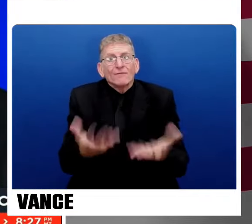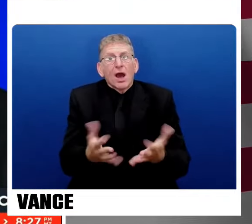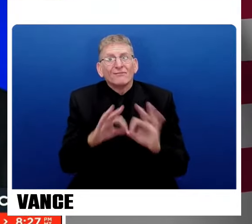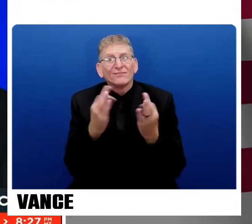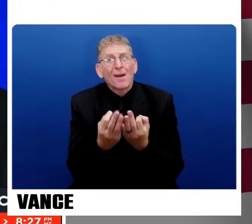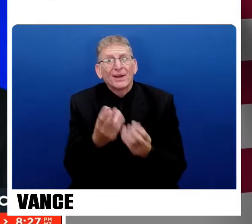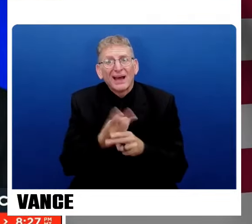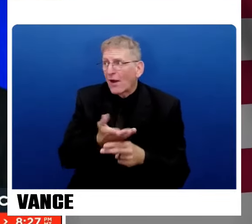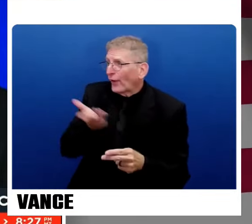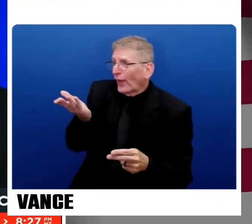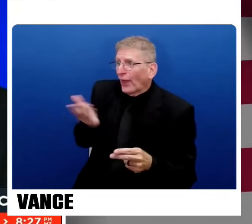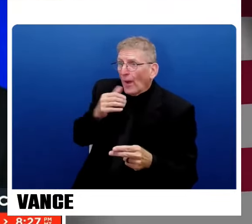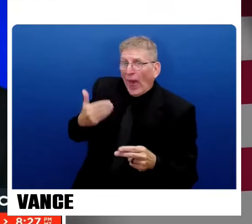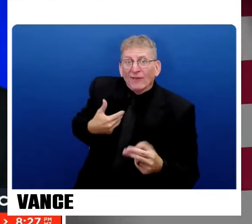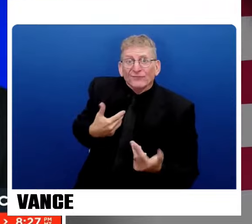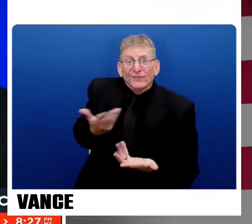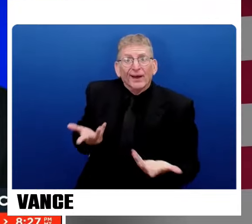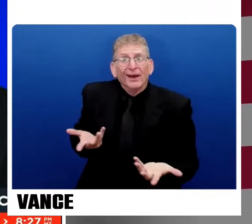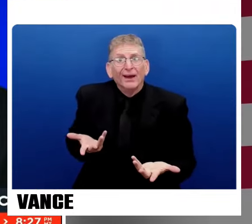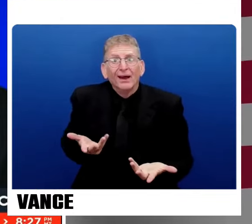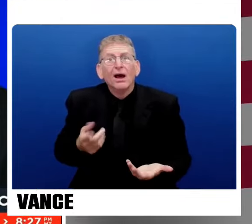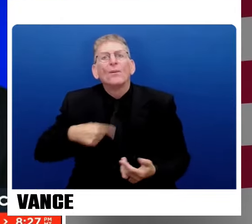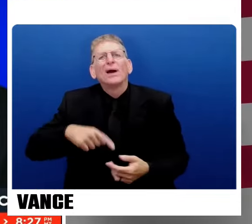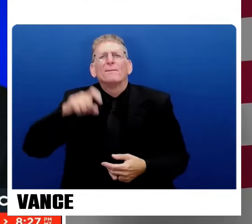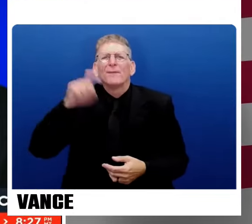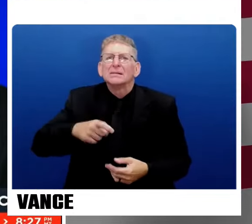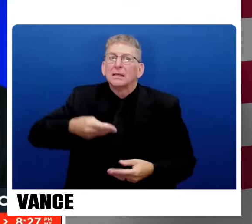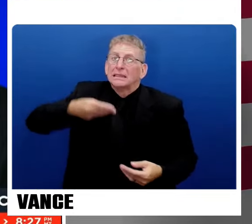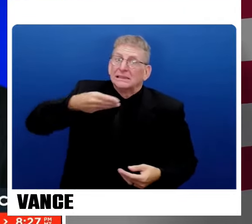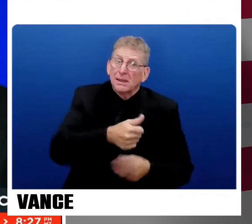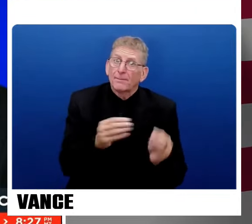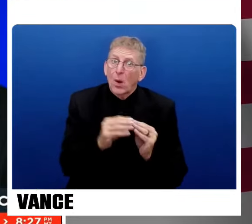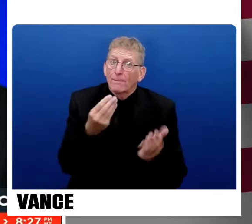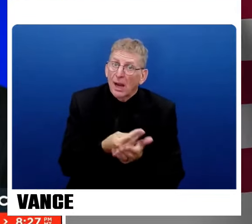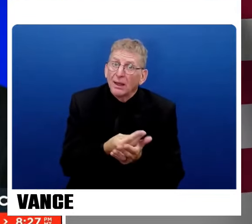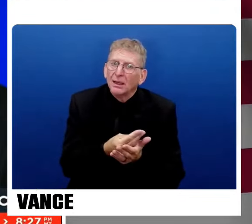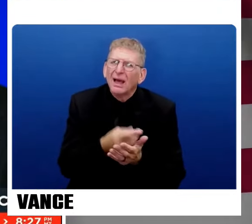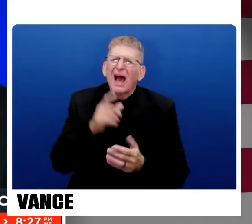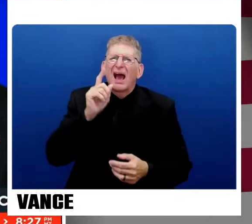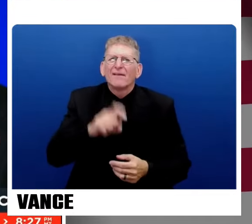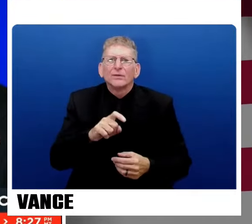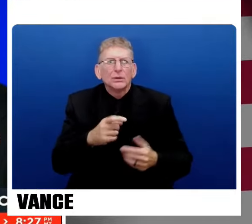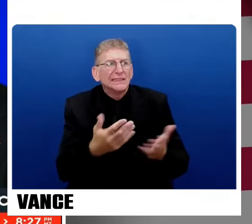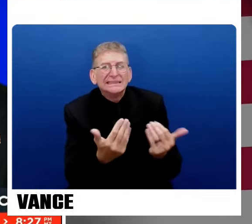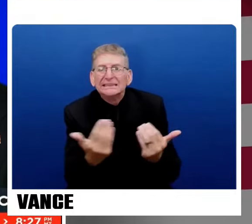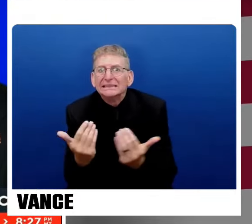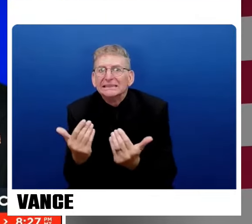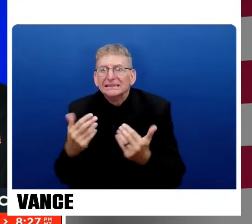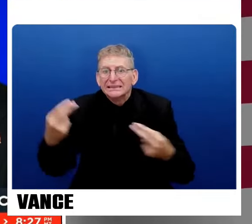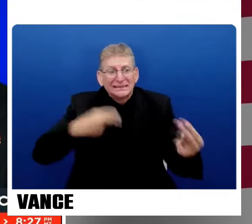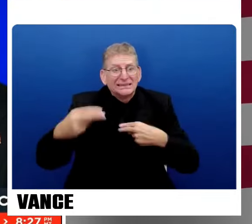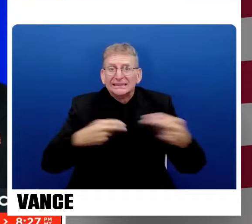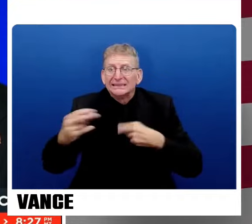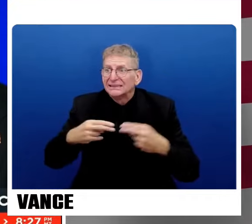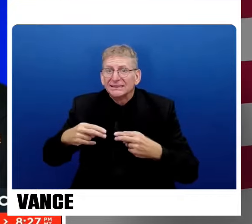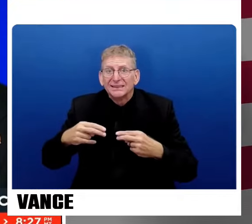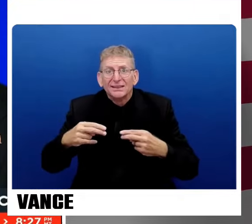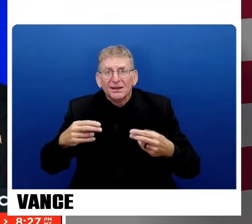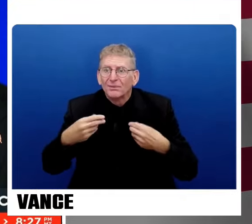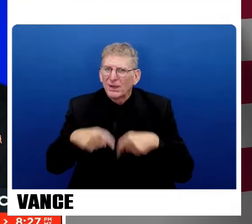look, we're going to have to spend more money. We're going to have to induce more people to want to provide child care options for American families, because the reason it's so